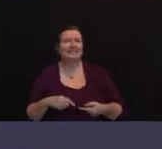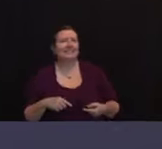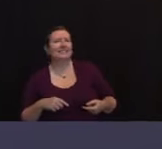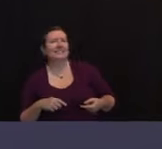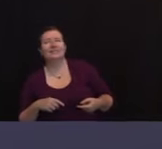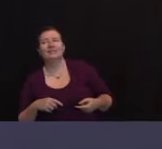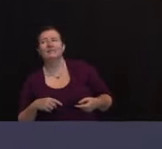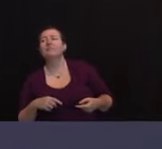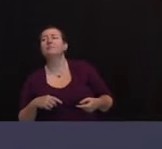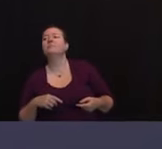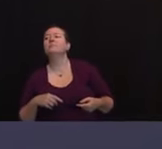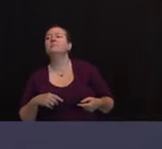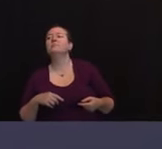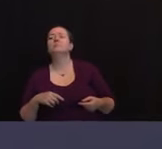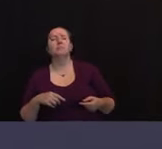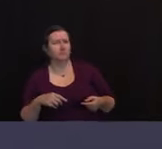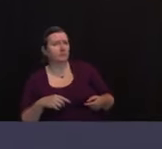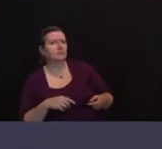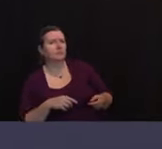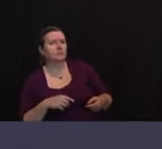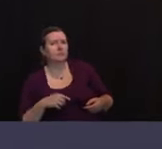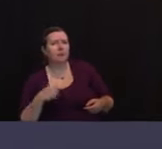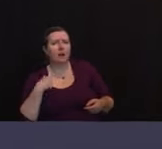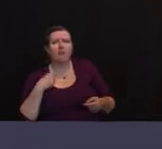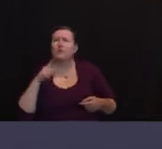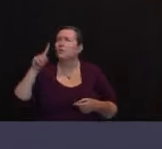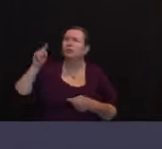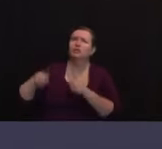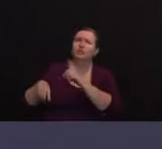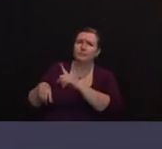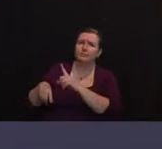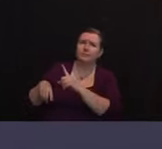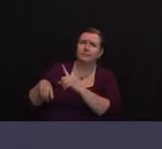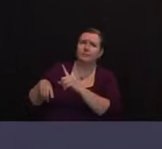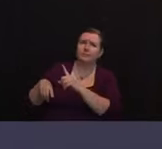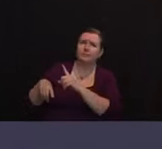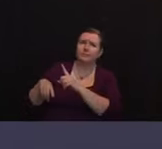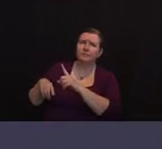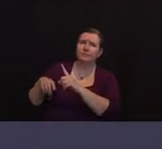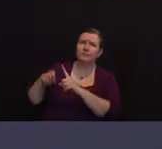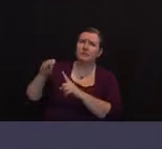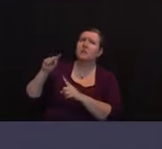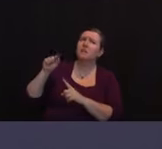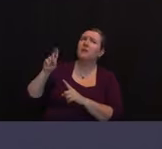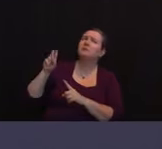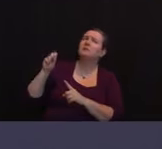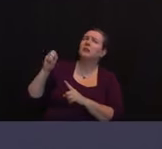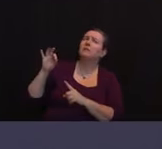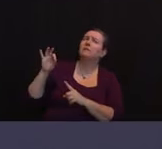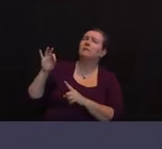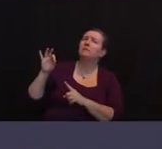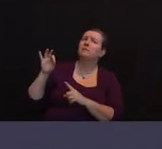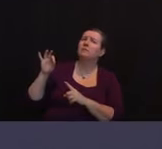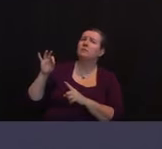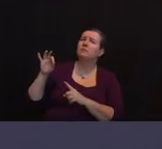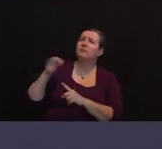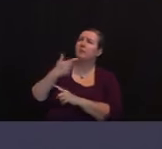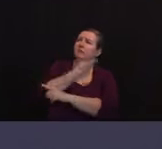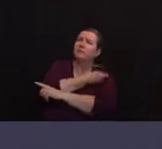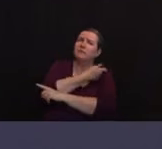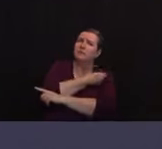I just have one, Governor. What is the status of your plan to vaccinate people with developmental disabilities who don't live in group homes?